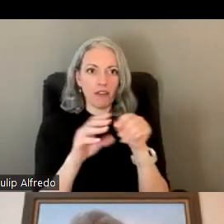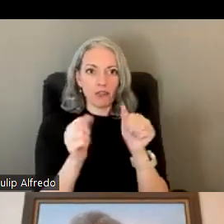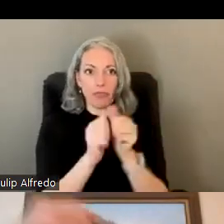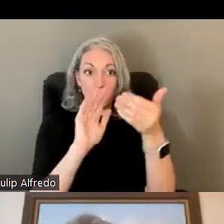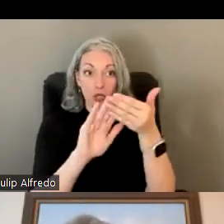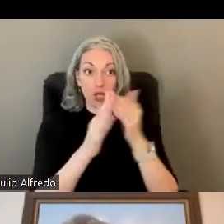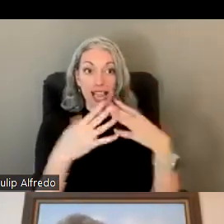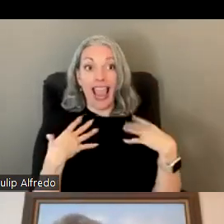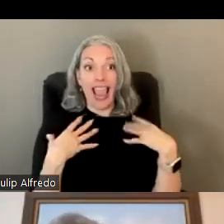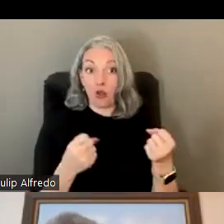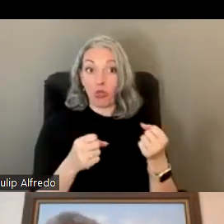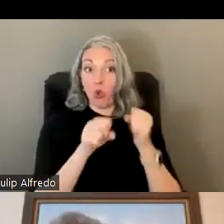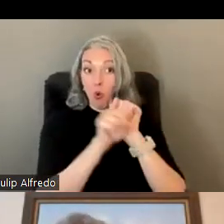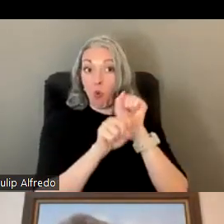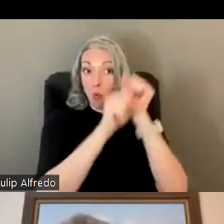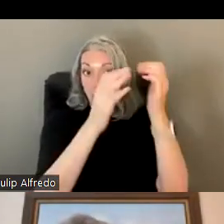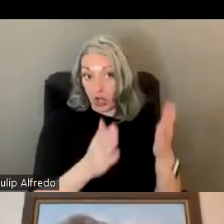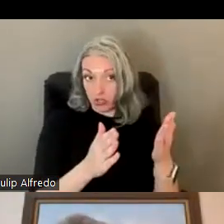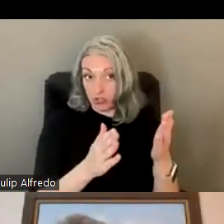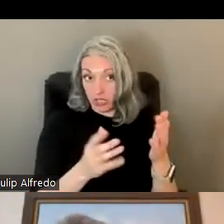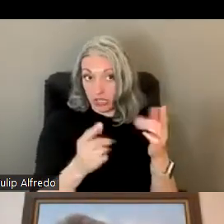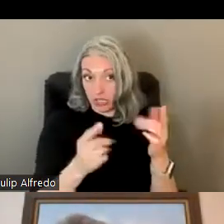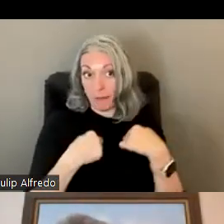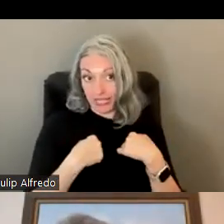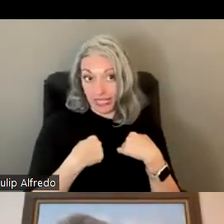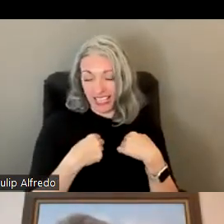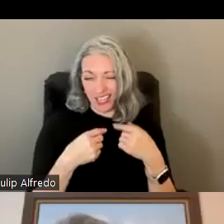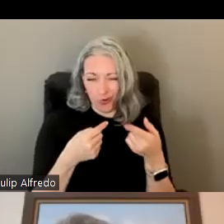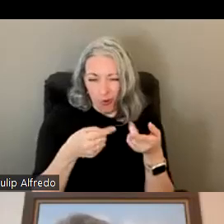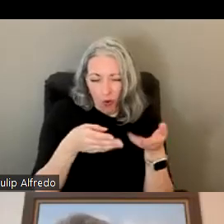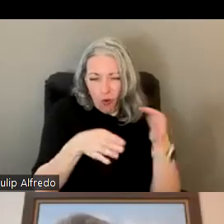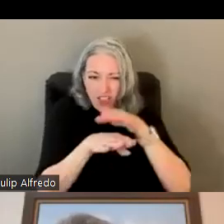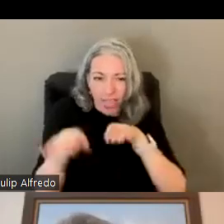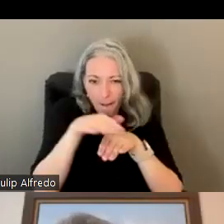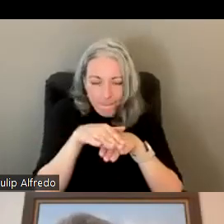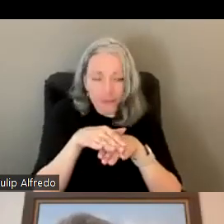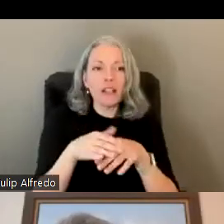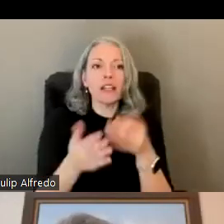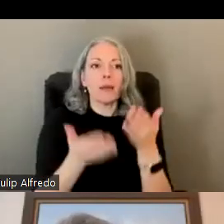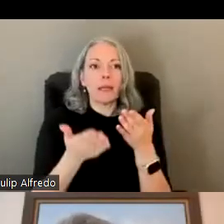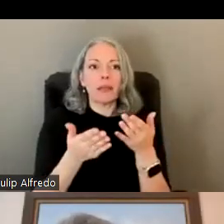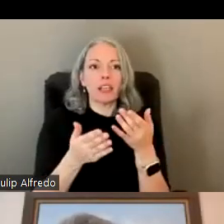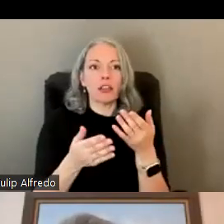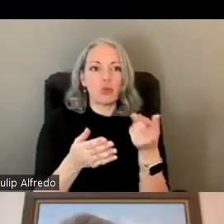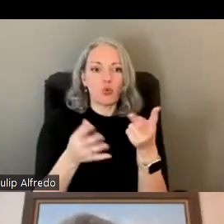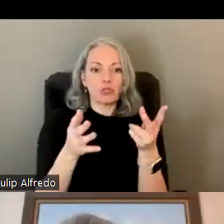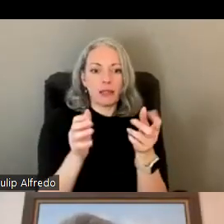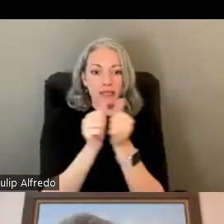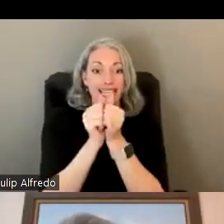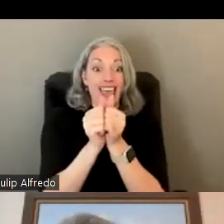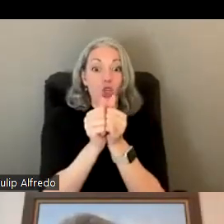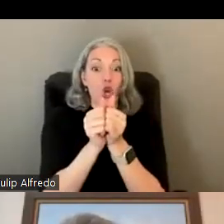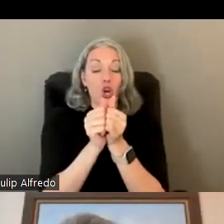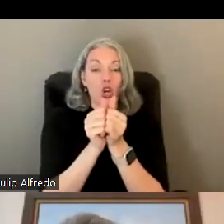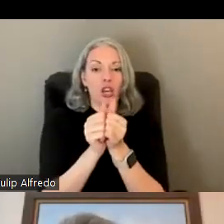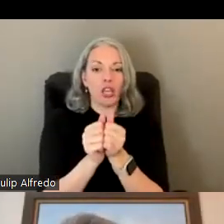community health workers. To me, that there's some overlap there. Perhaps those could be combined in some way,